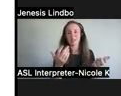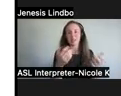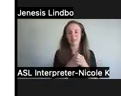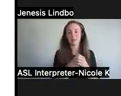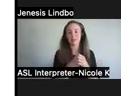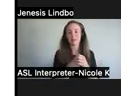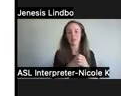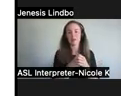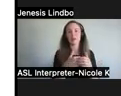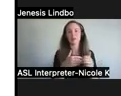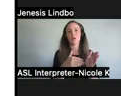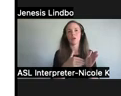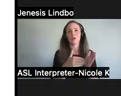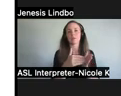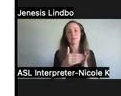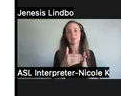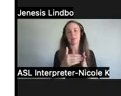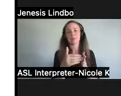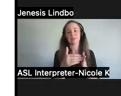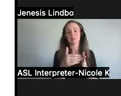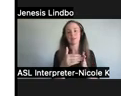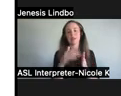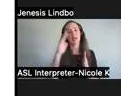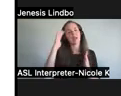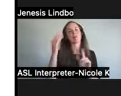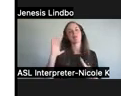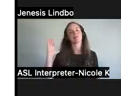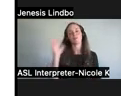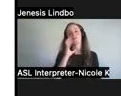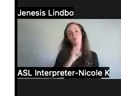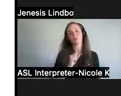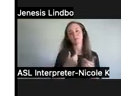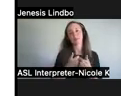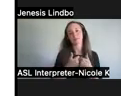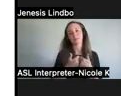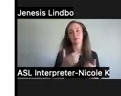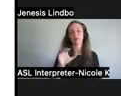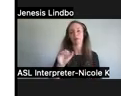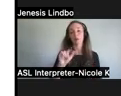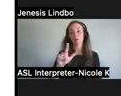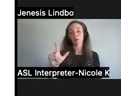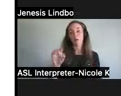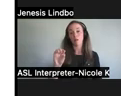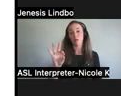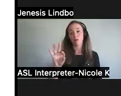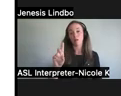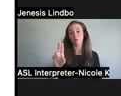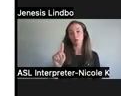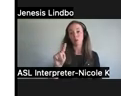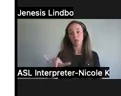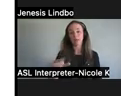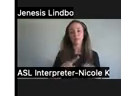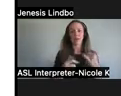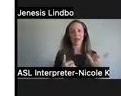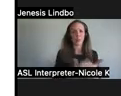A lot of the times, especially now, I know some of the older games people play, especially like Call of Duty and those types of things. But for newer